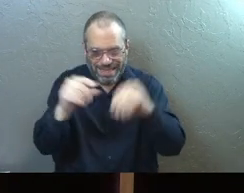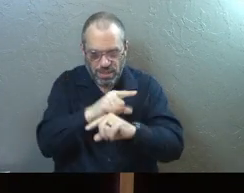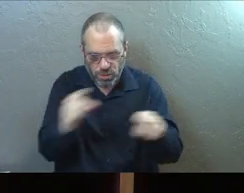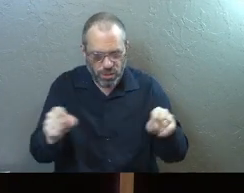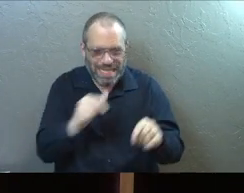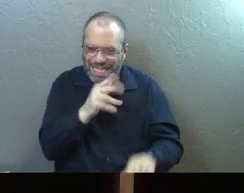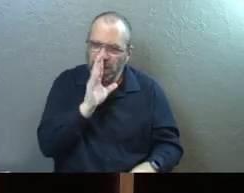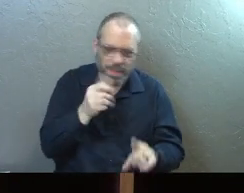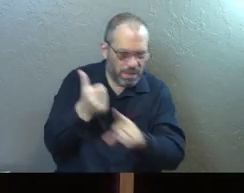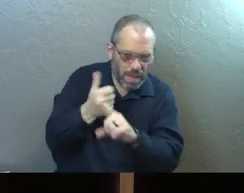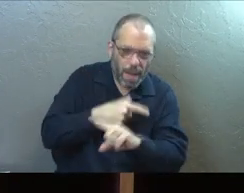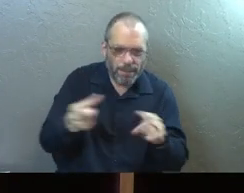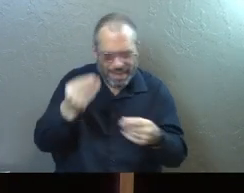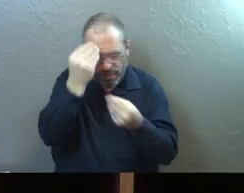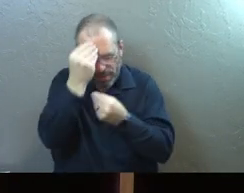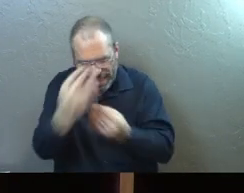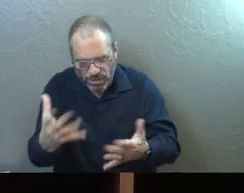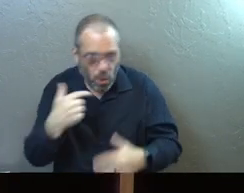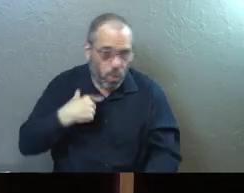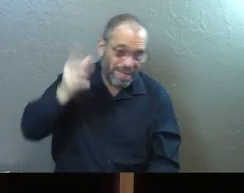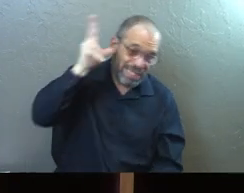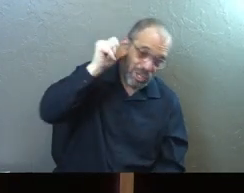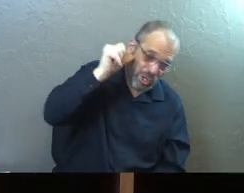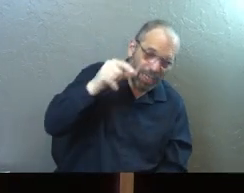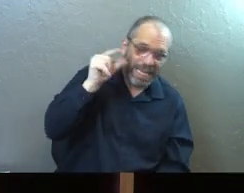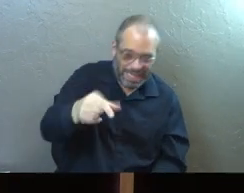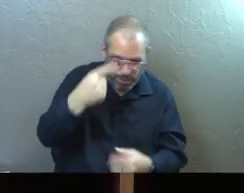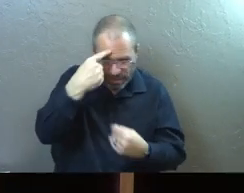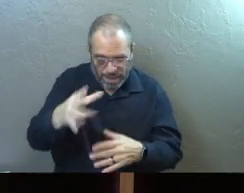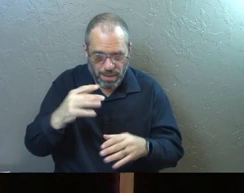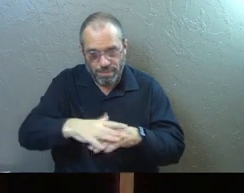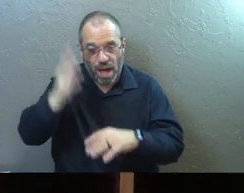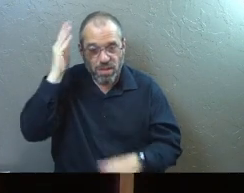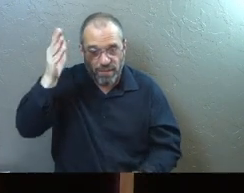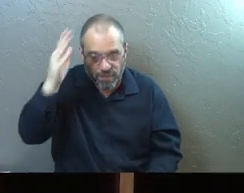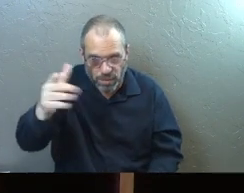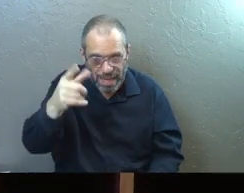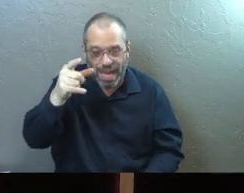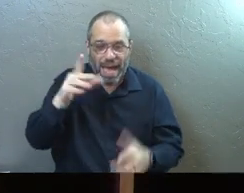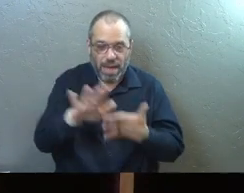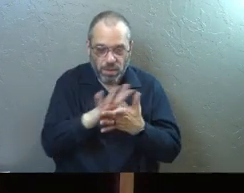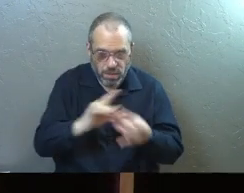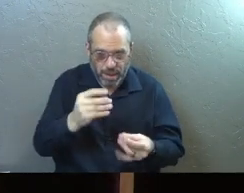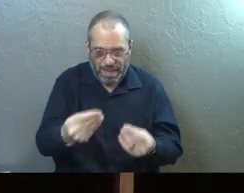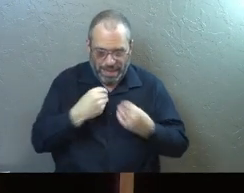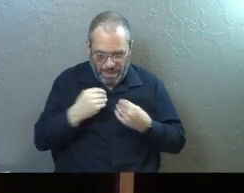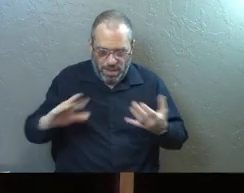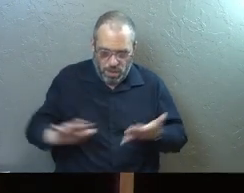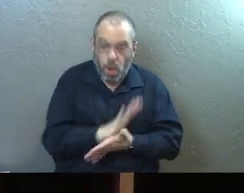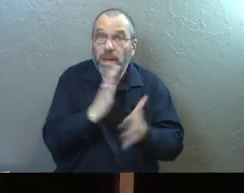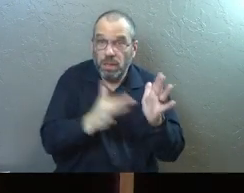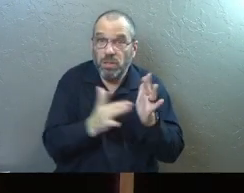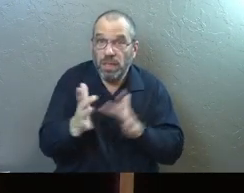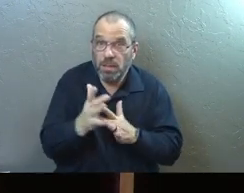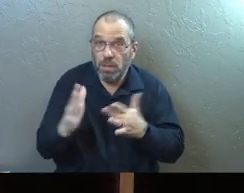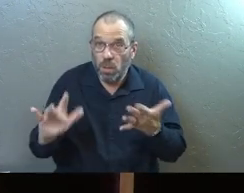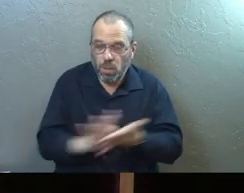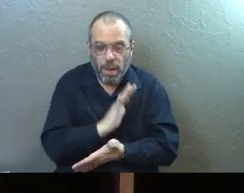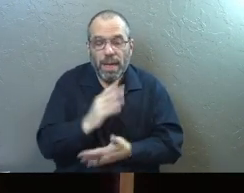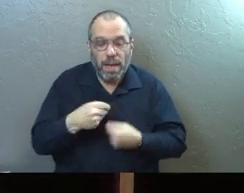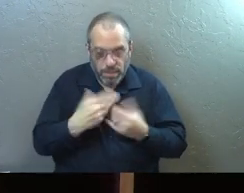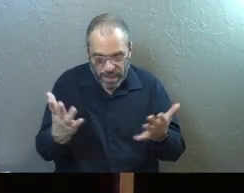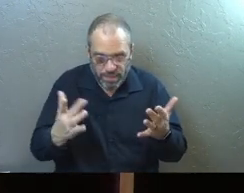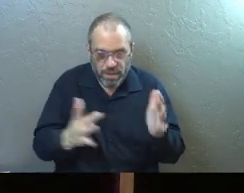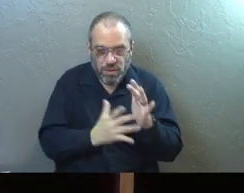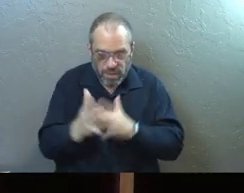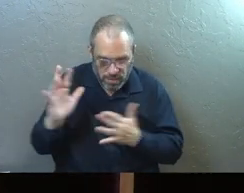He will not speak on his own, but he will tell you what he has heard. He will tell you about the future, and he will bring me glory. That's Jesus. He will bring Jesus